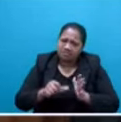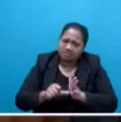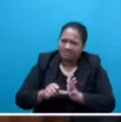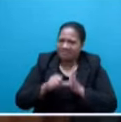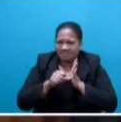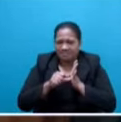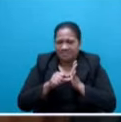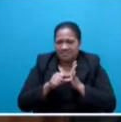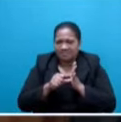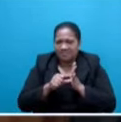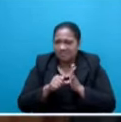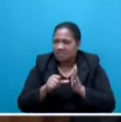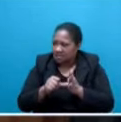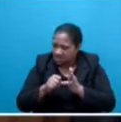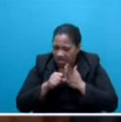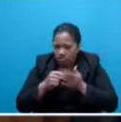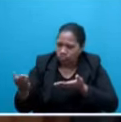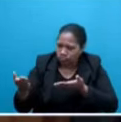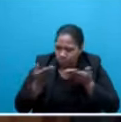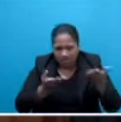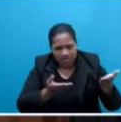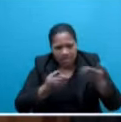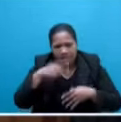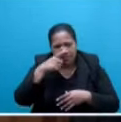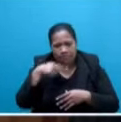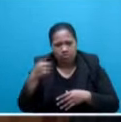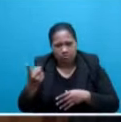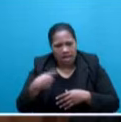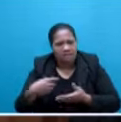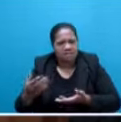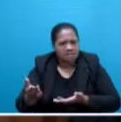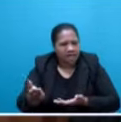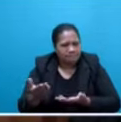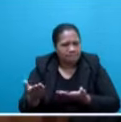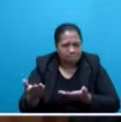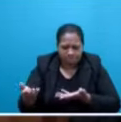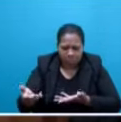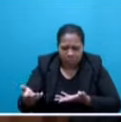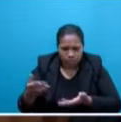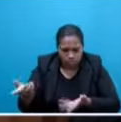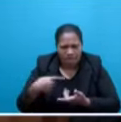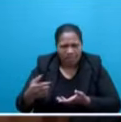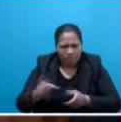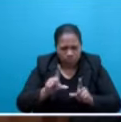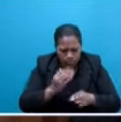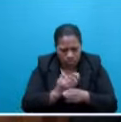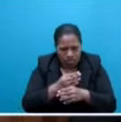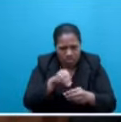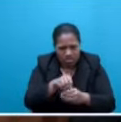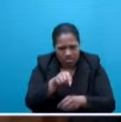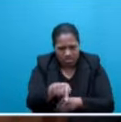get our people to come and harvest cane. Probably they have more other lucrative